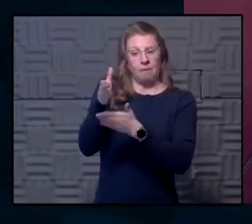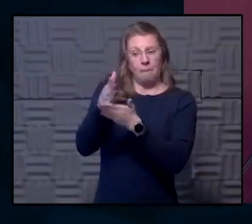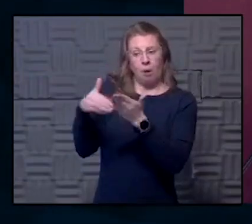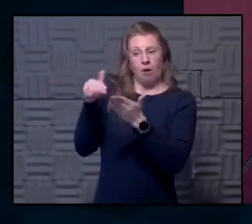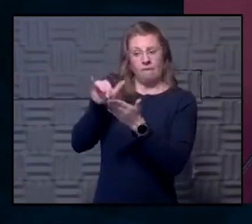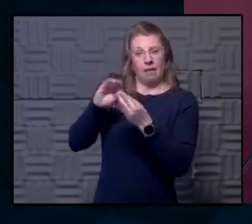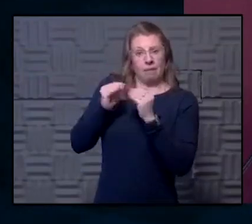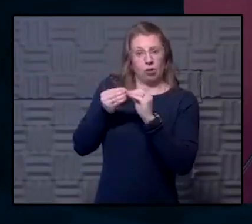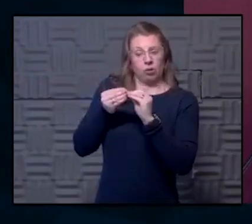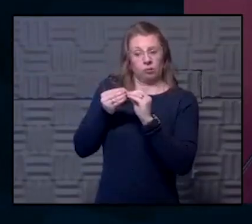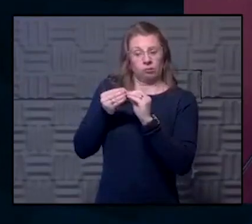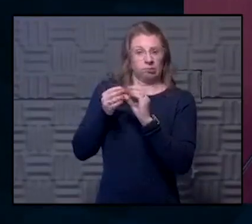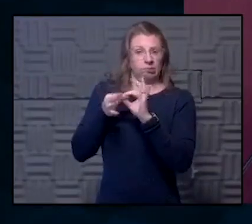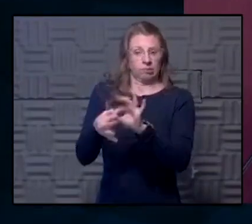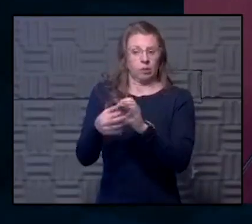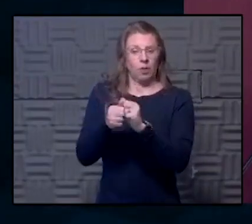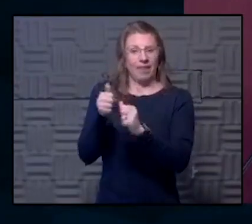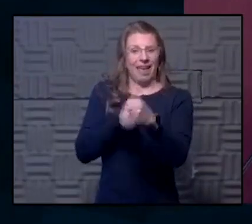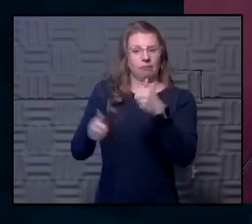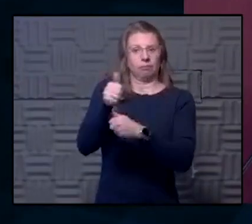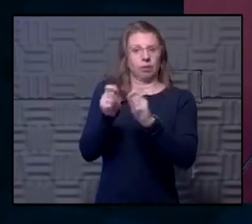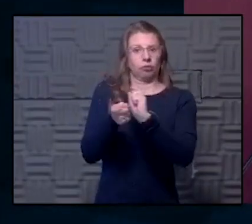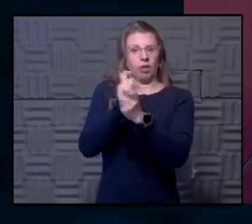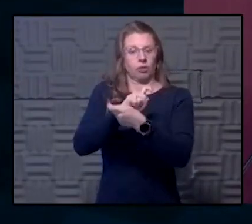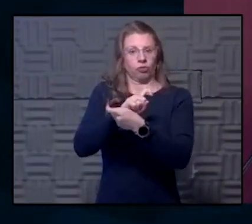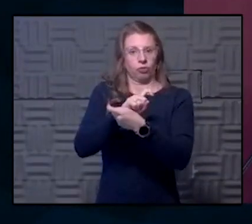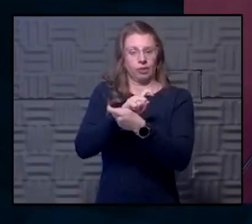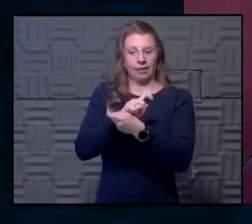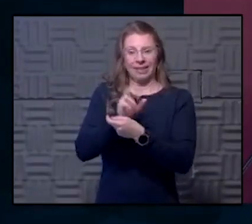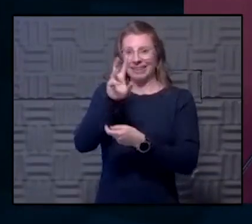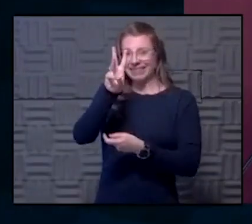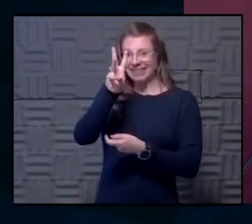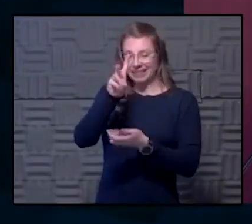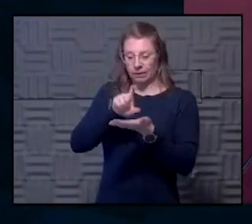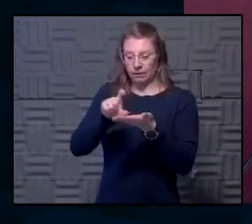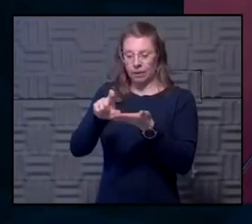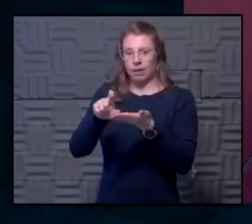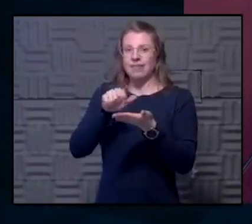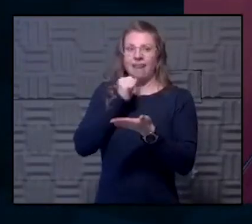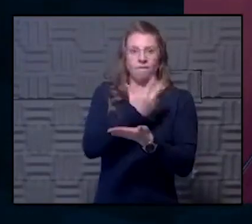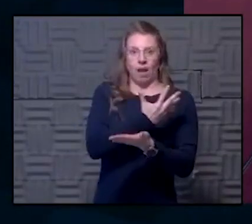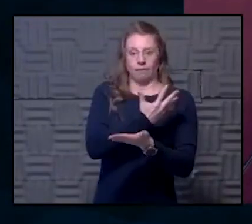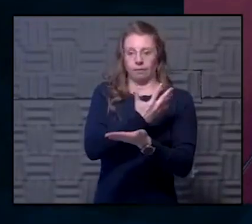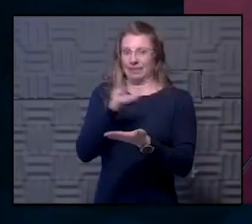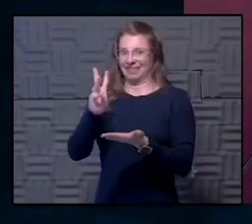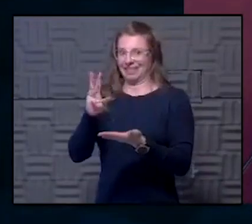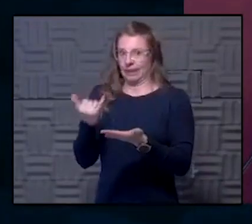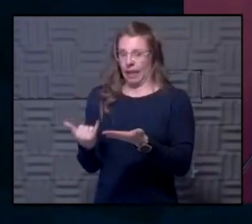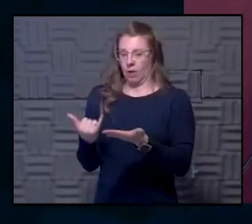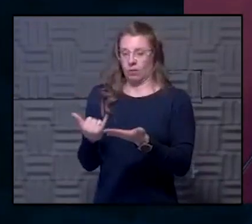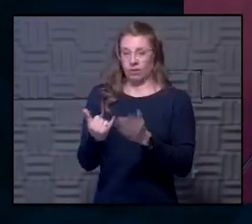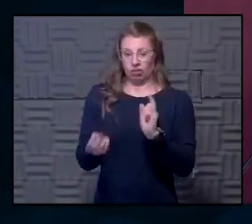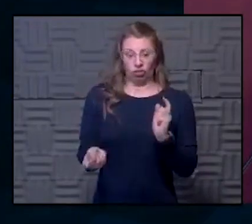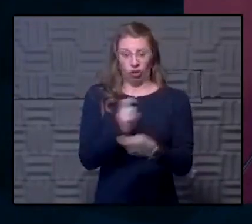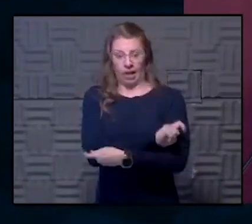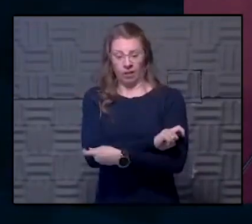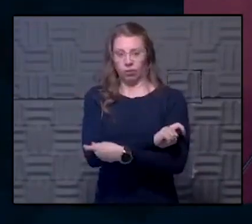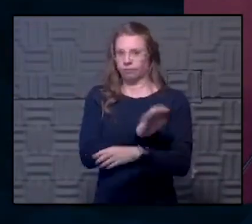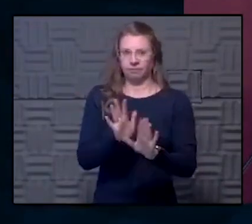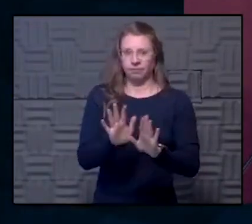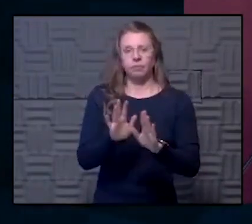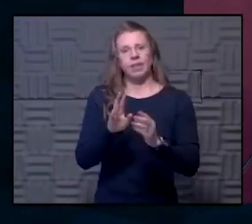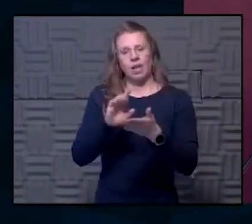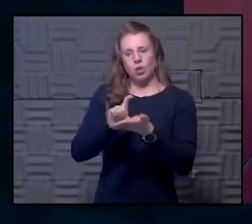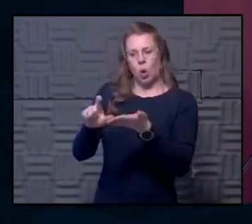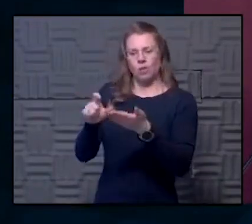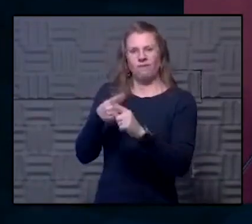due to an administrative change, just counting 6 doses per Pfizer vial instead of 5, but that's not the bulk of that change. So where are those